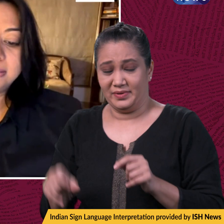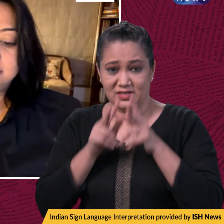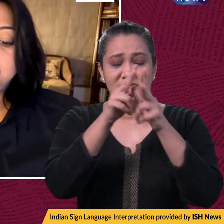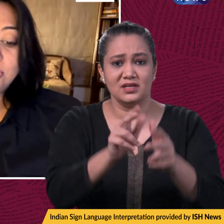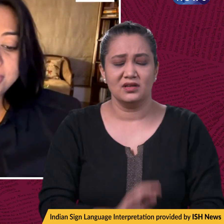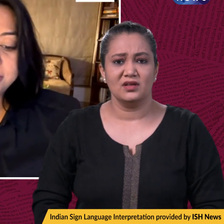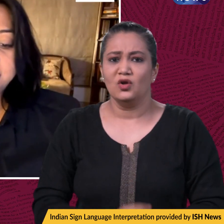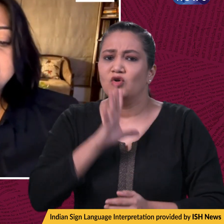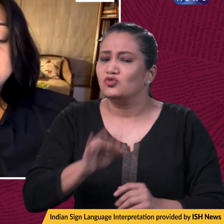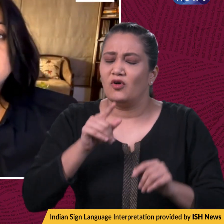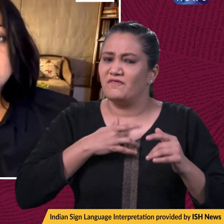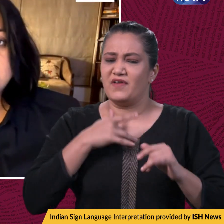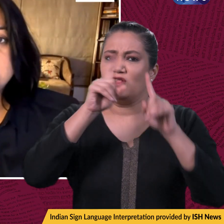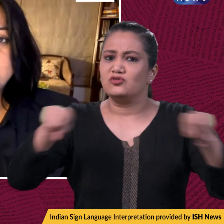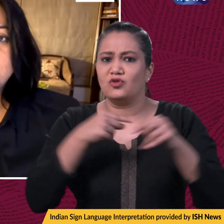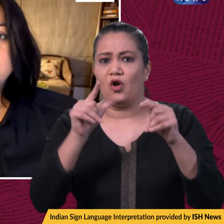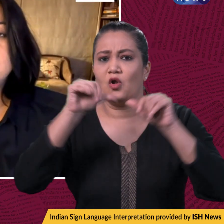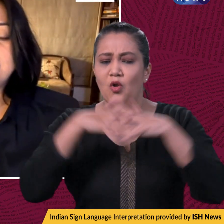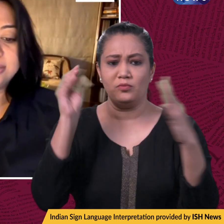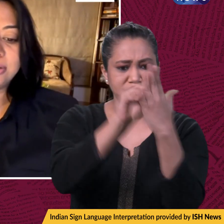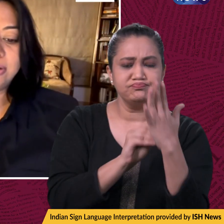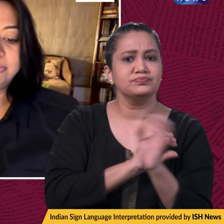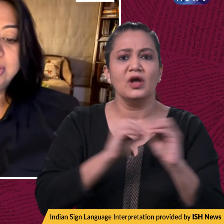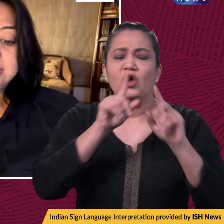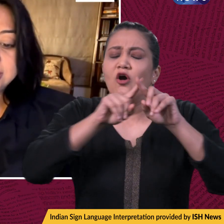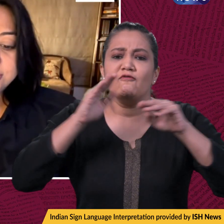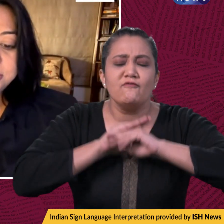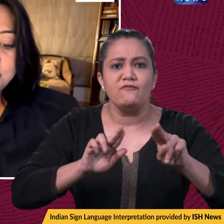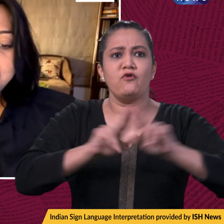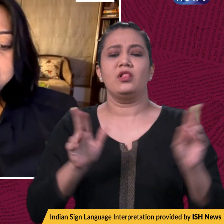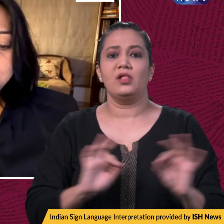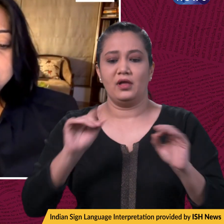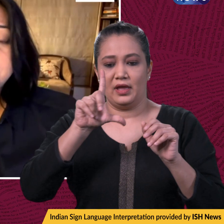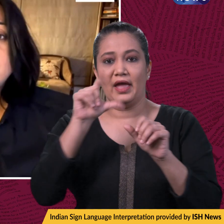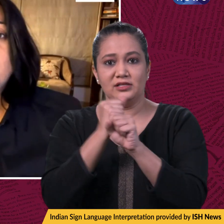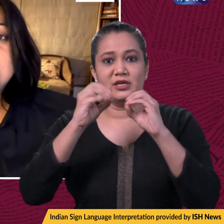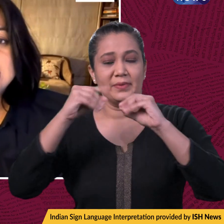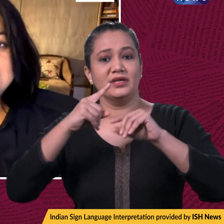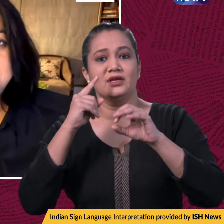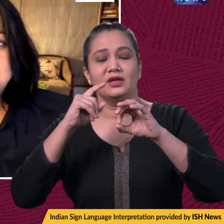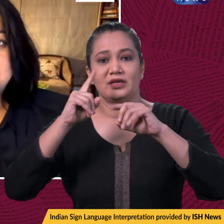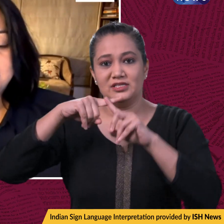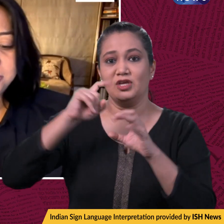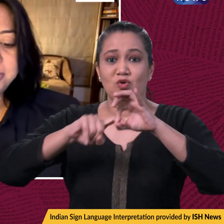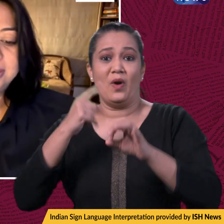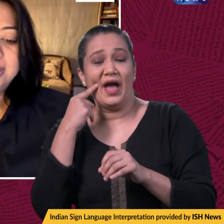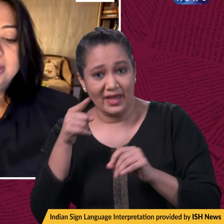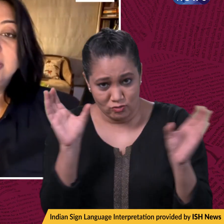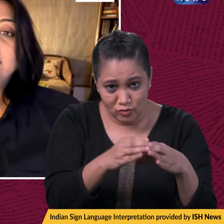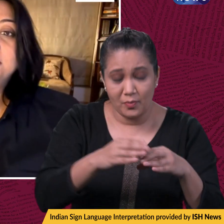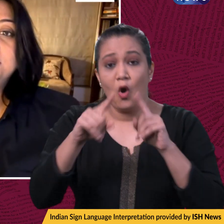is Victorian because it does not include the rights of the LGBTQI community or single people, men or